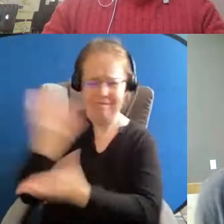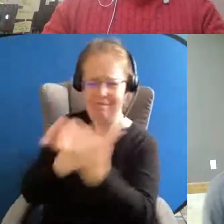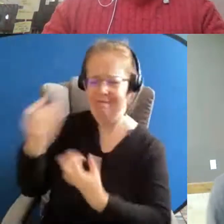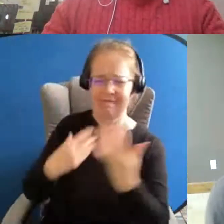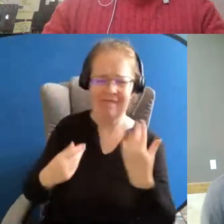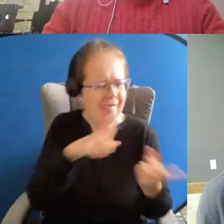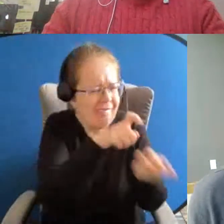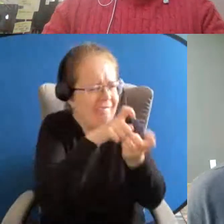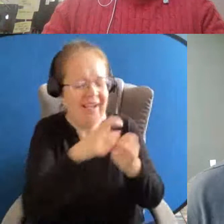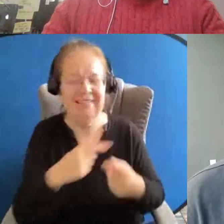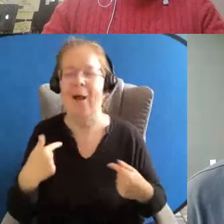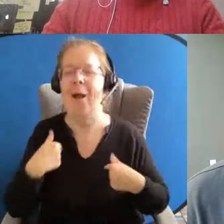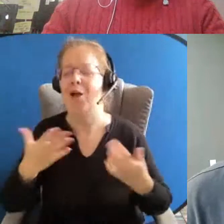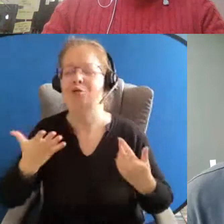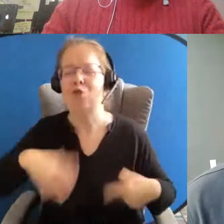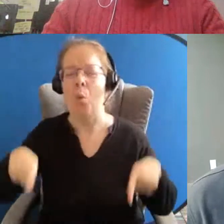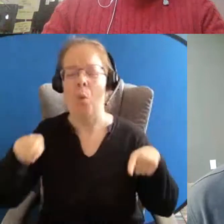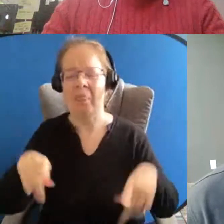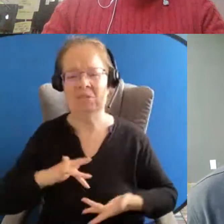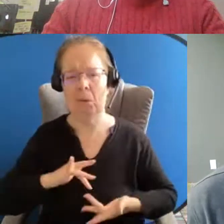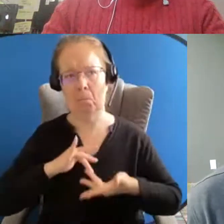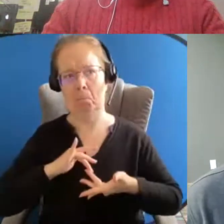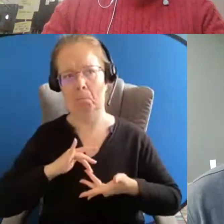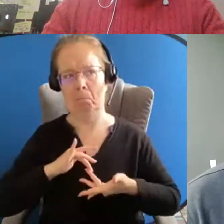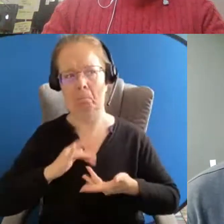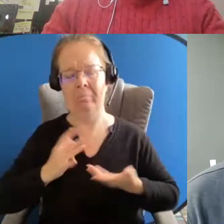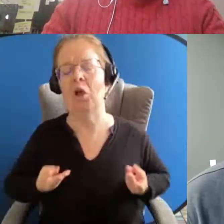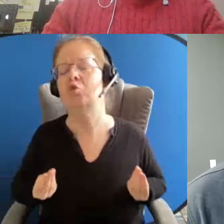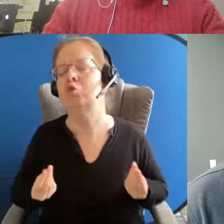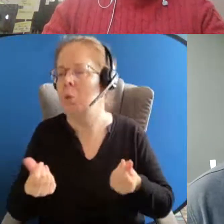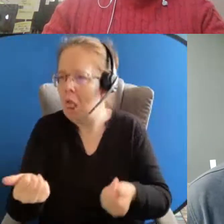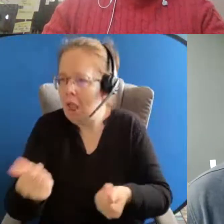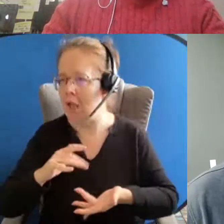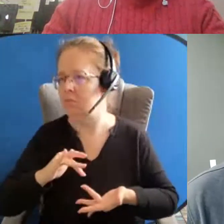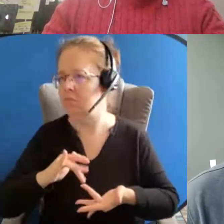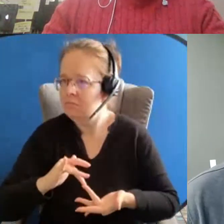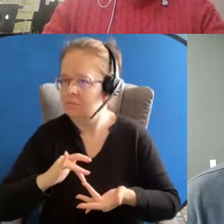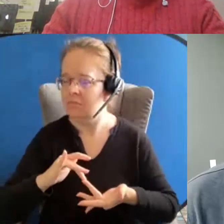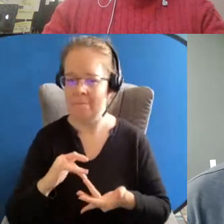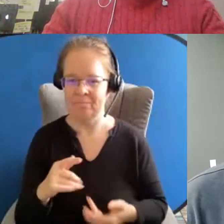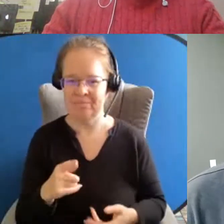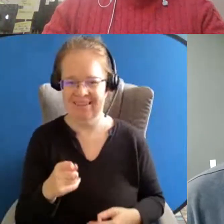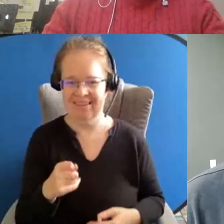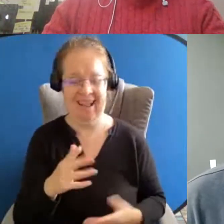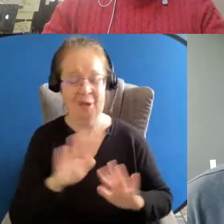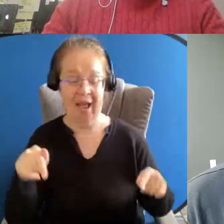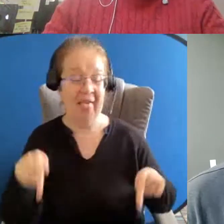So I really want this not to be slick. Genuinely, and we're doing well so far.